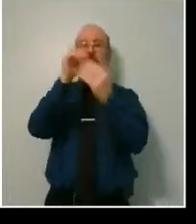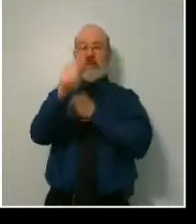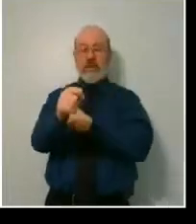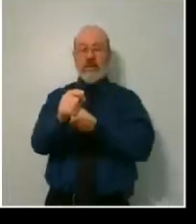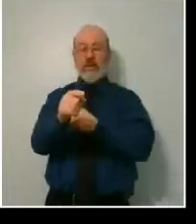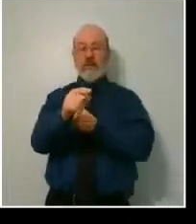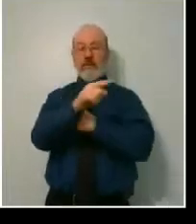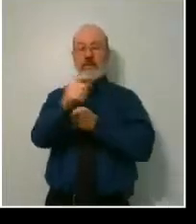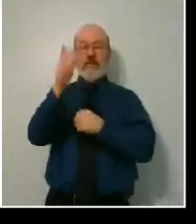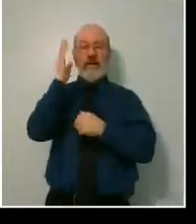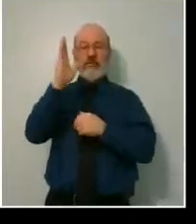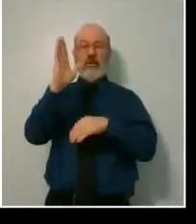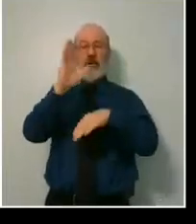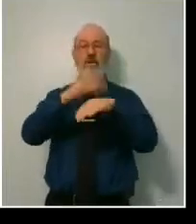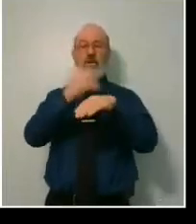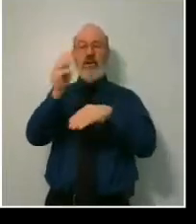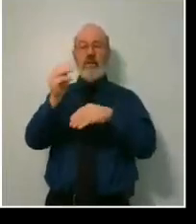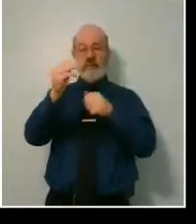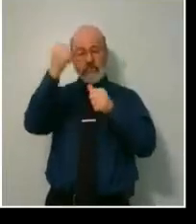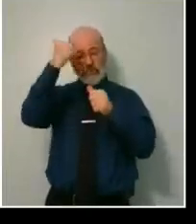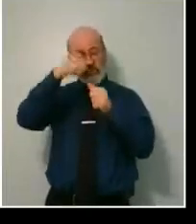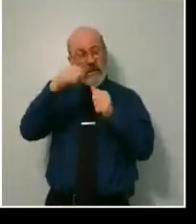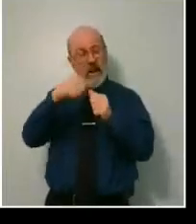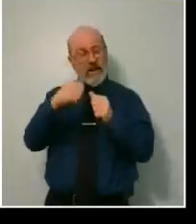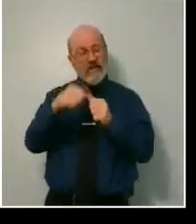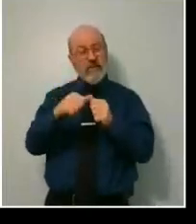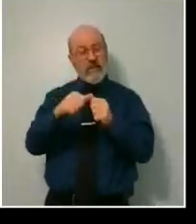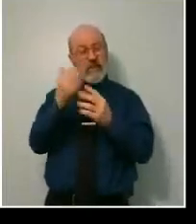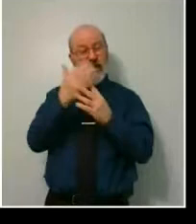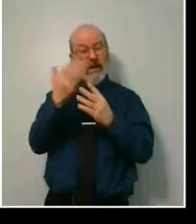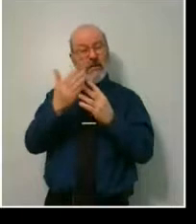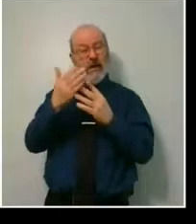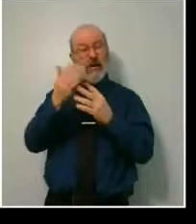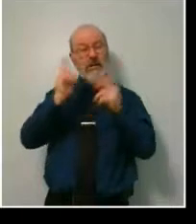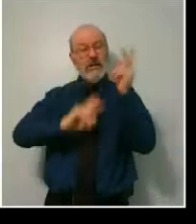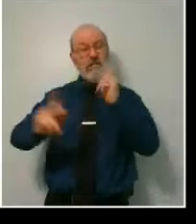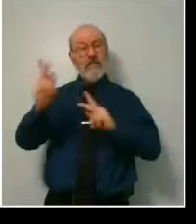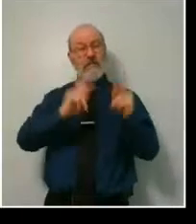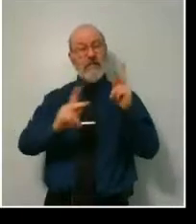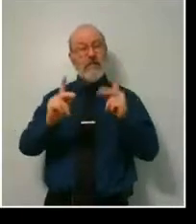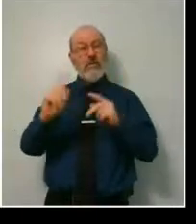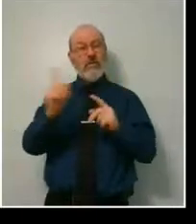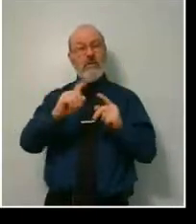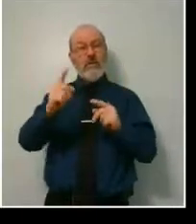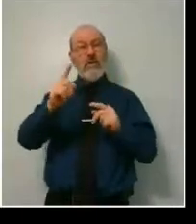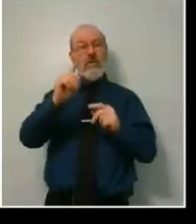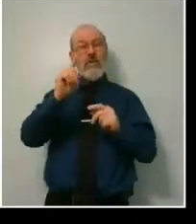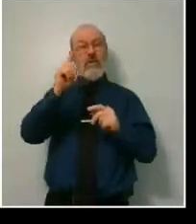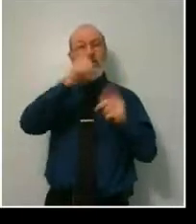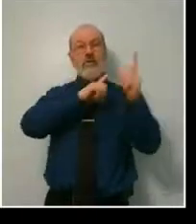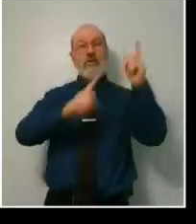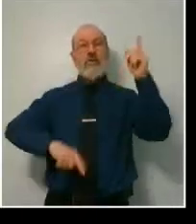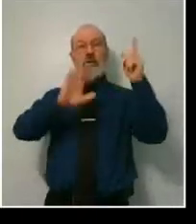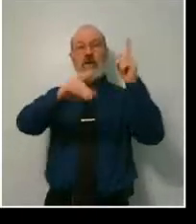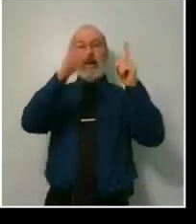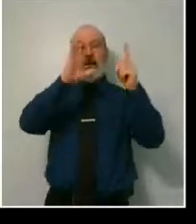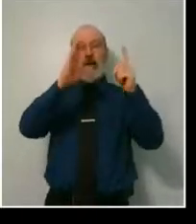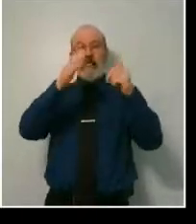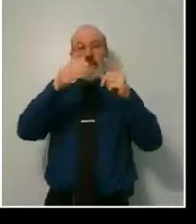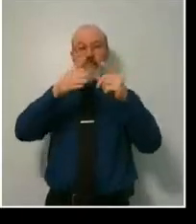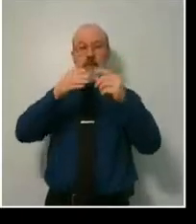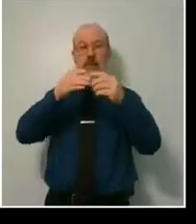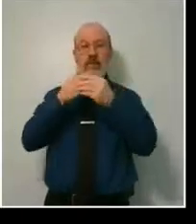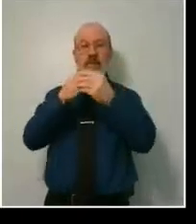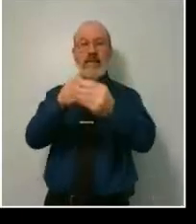shalt call them to mind among the nations whither the Lord thy God hath driven thee, and